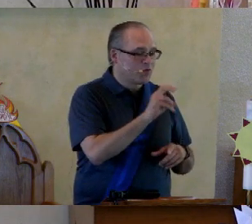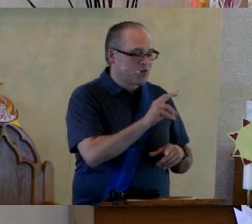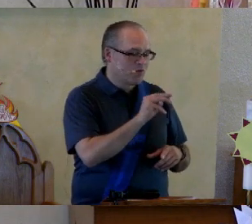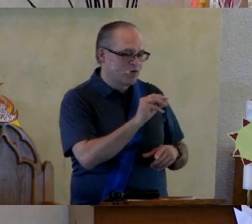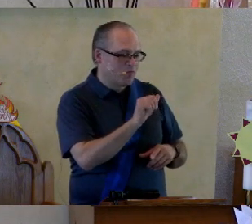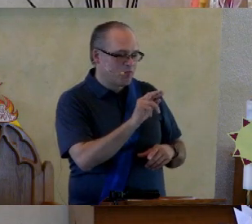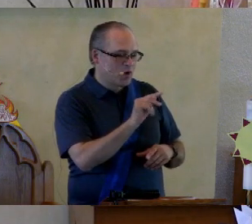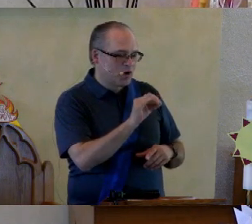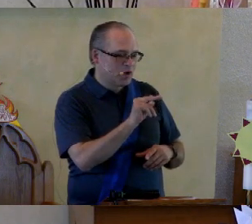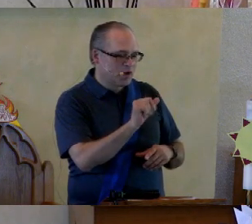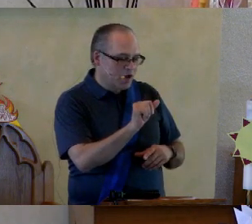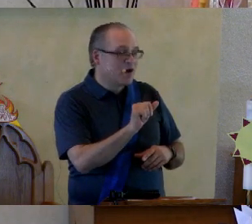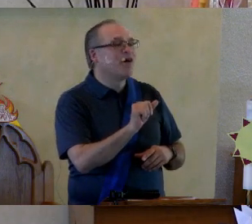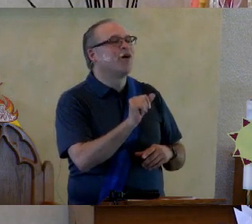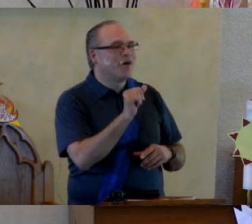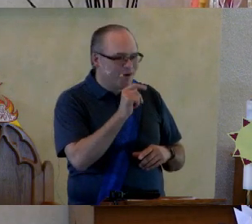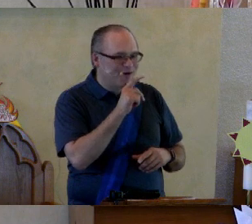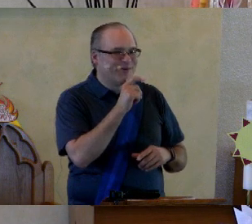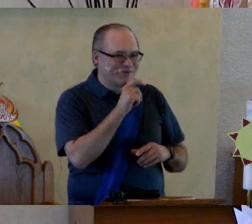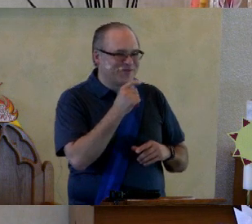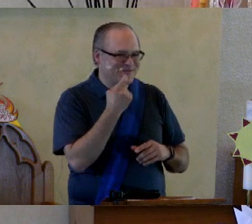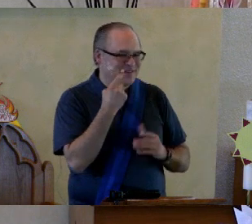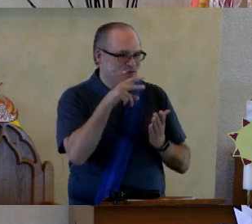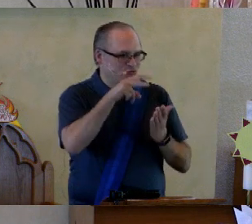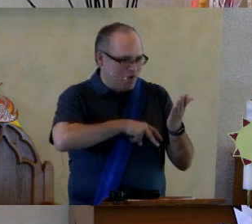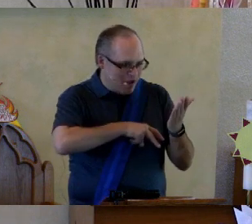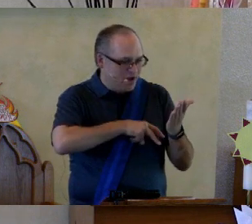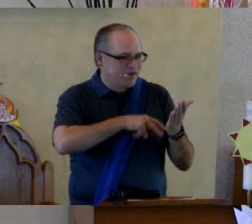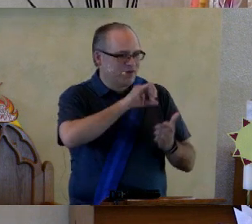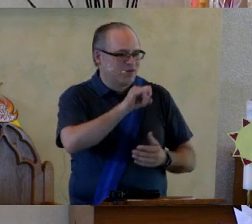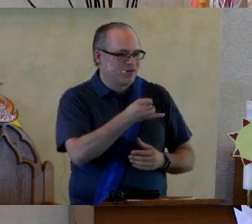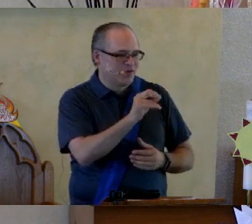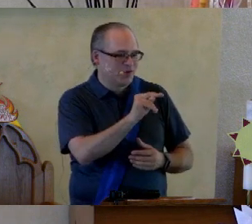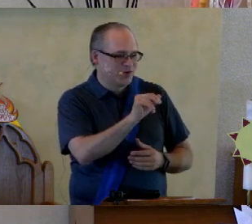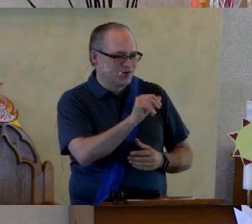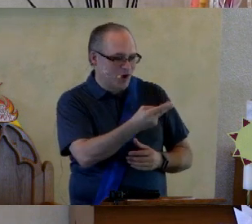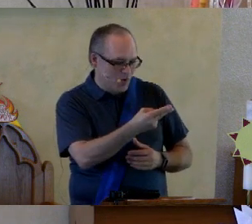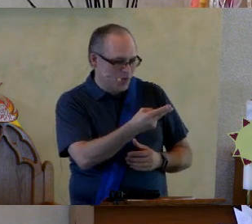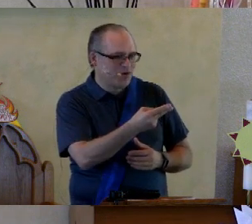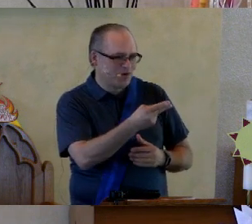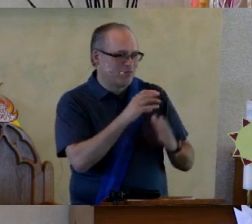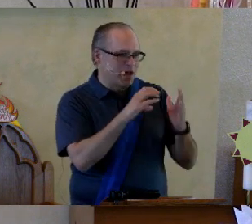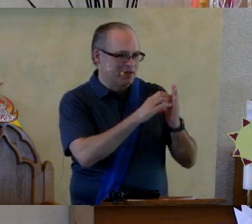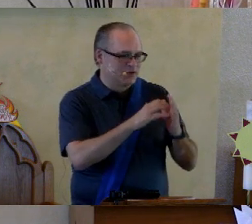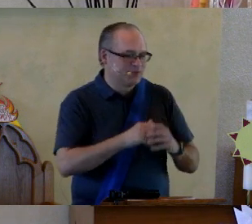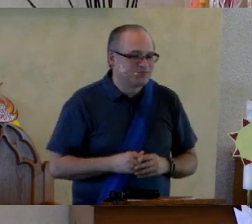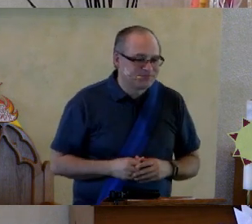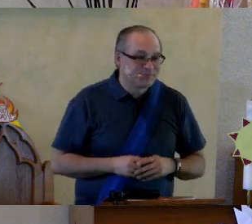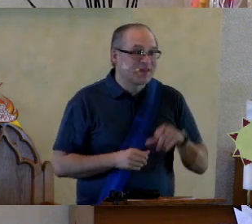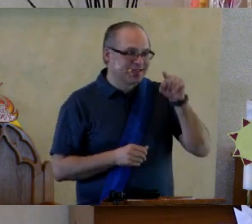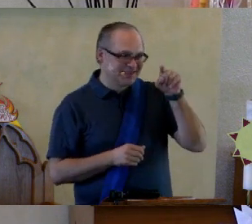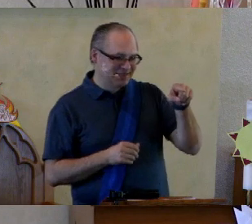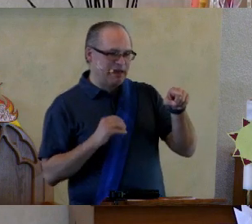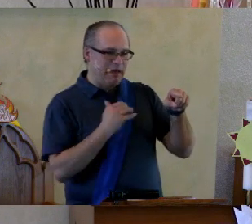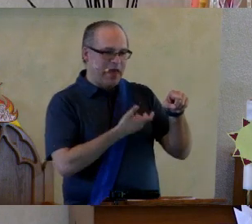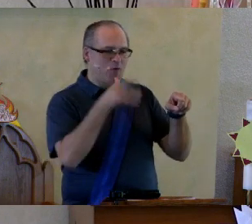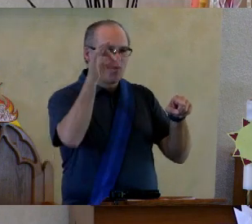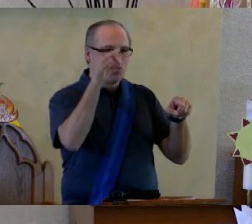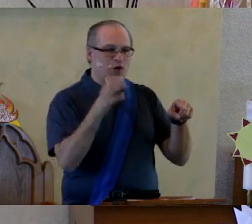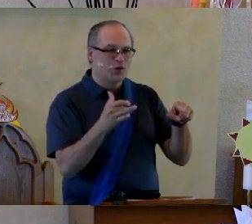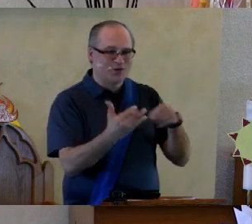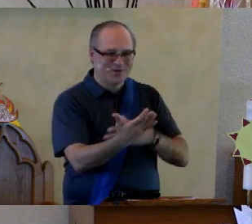who read us the passage from Jonah. And Reverend Martina Effigy will be our preacher this morning, and we are